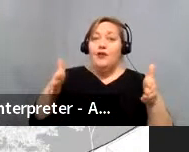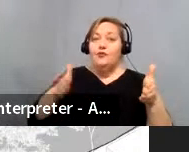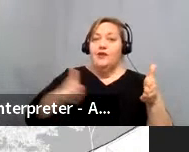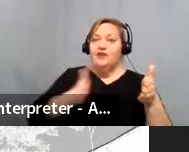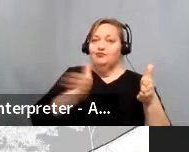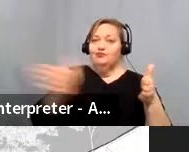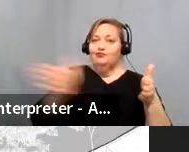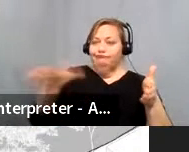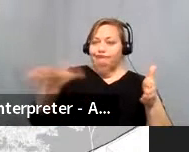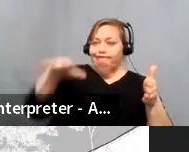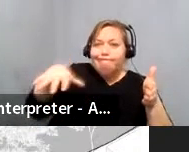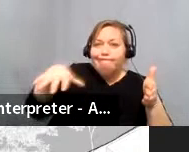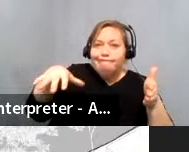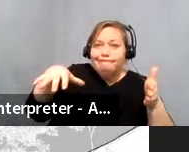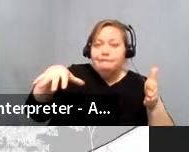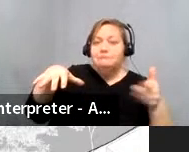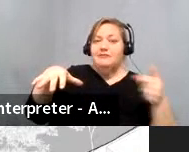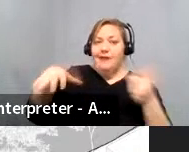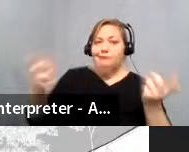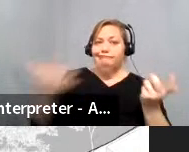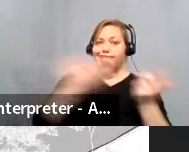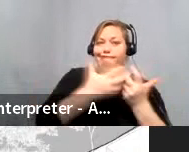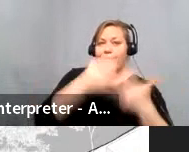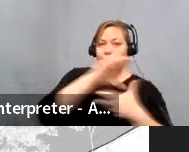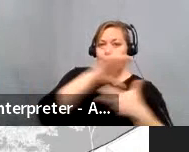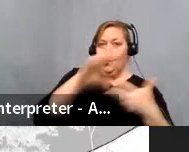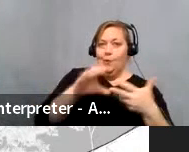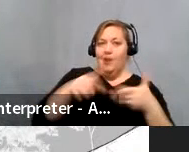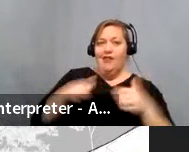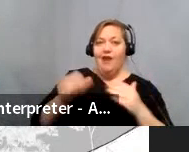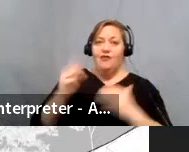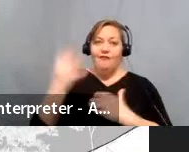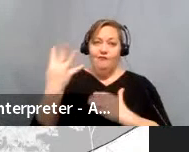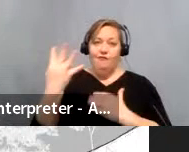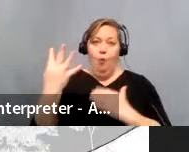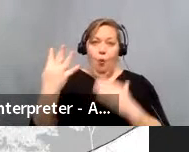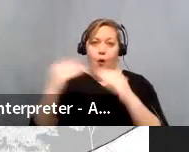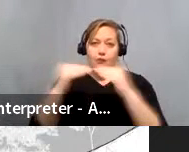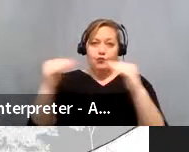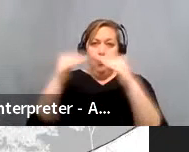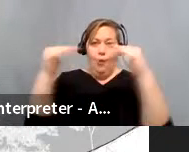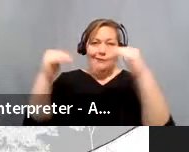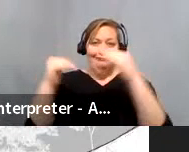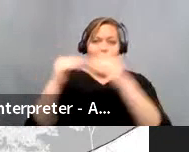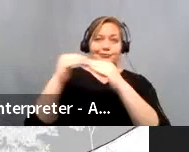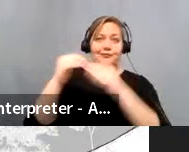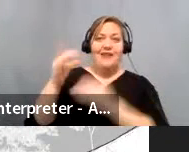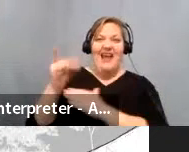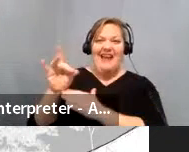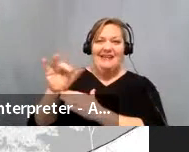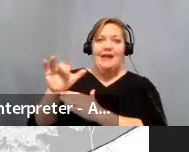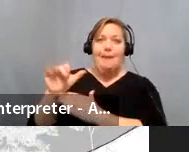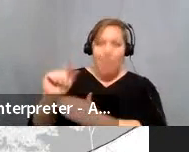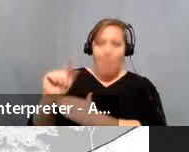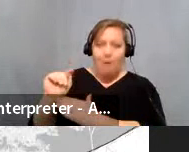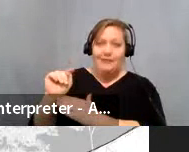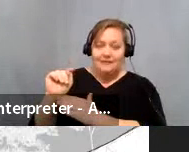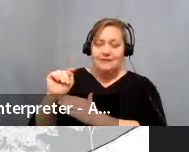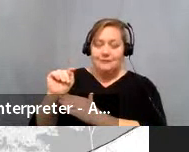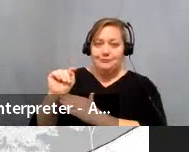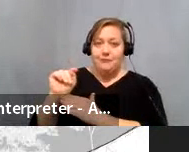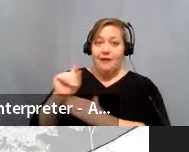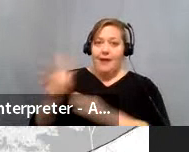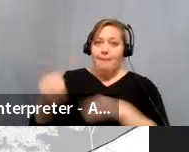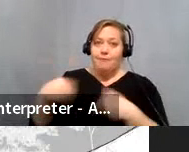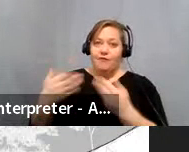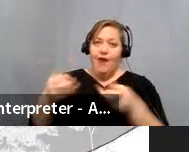block. This allows for a 4-story apartment building with 18 apartments, providing urgently needed housing opportunities in a residential neighborhood that